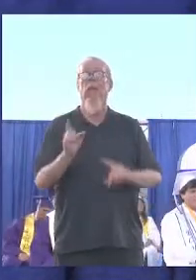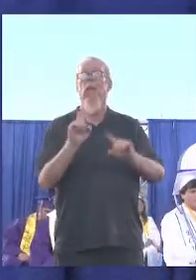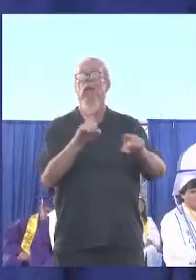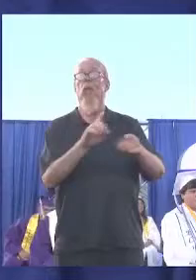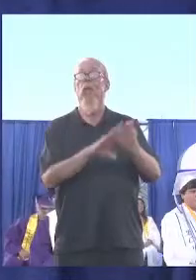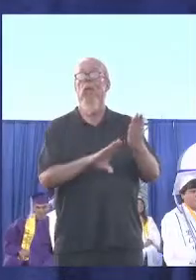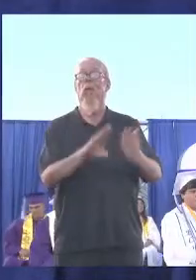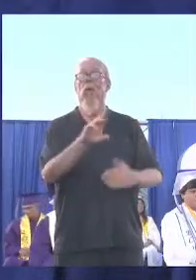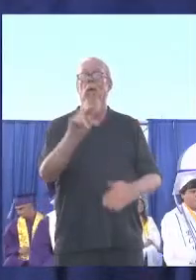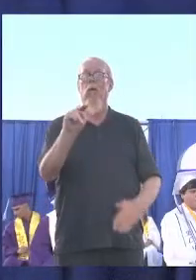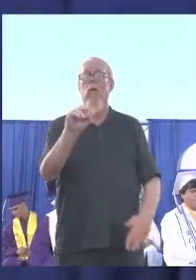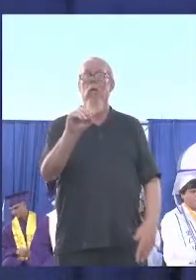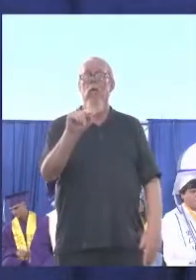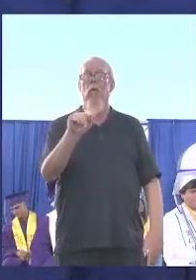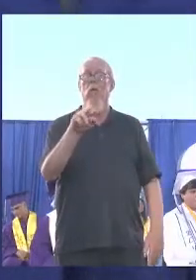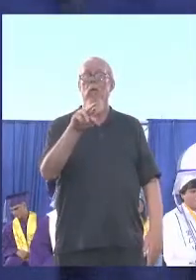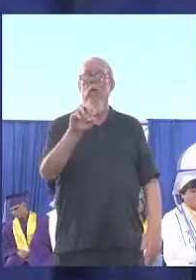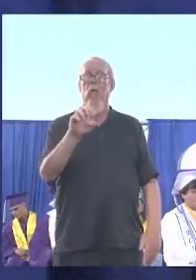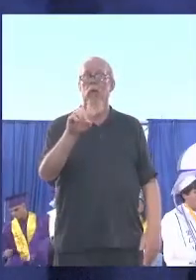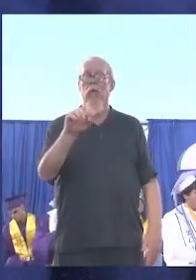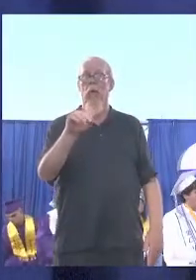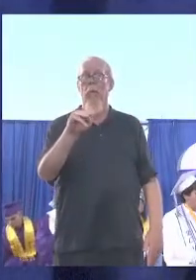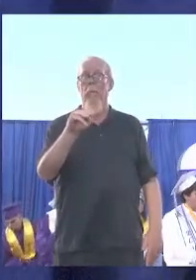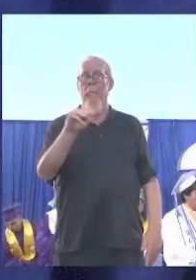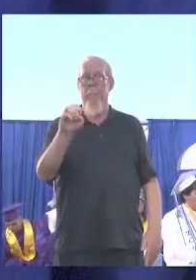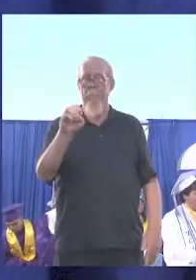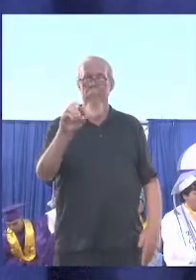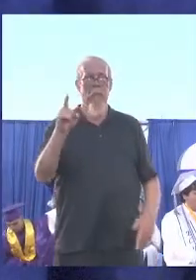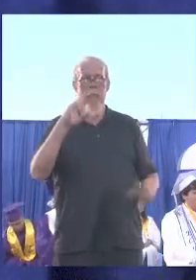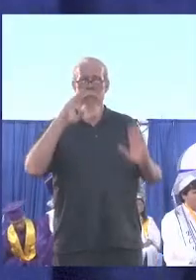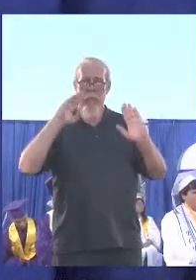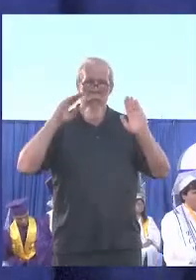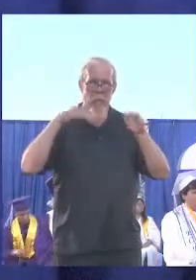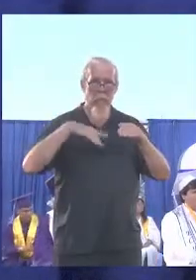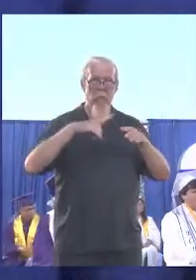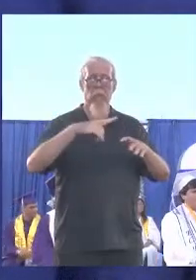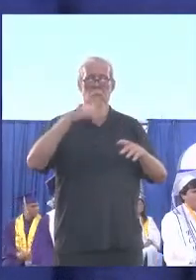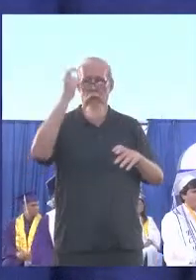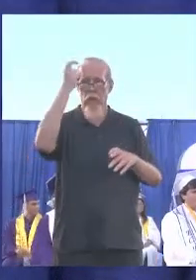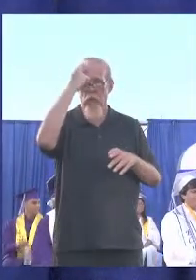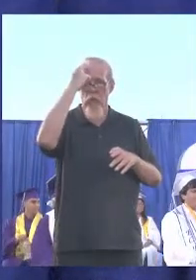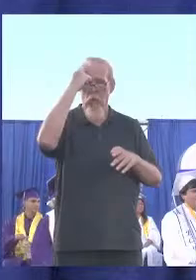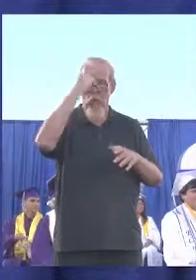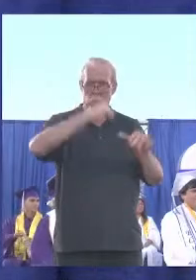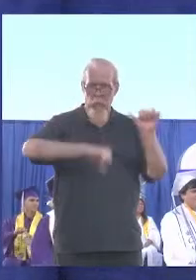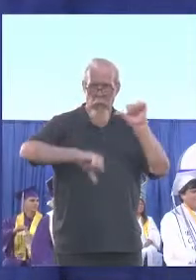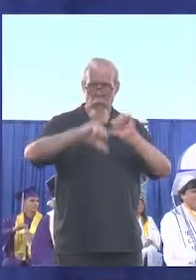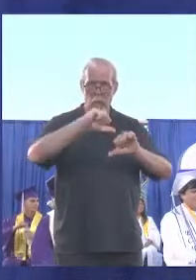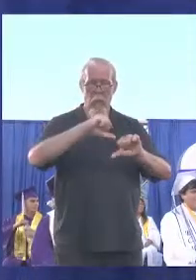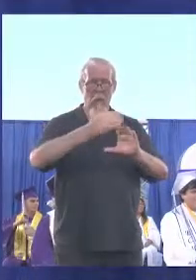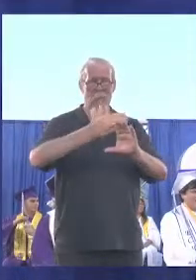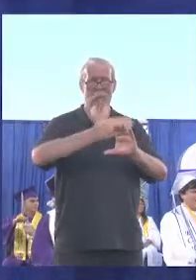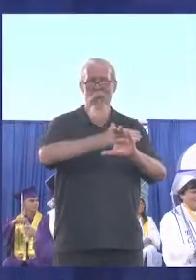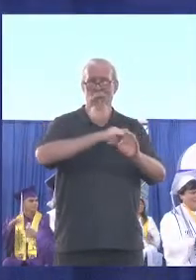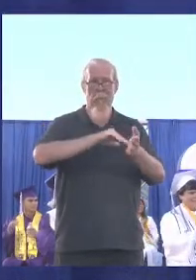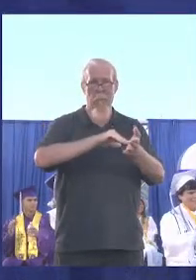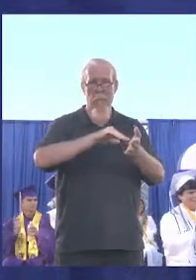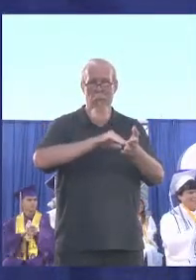University, majoring in neuroscience, pre-med, on a full ride